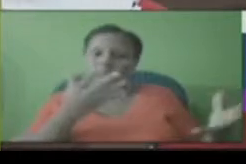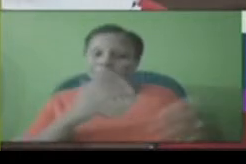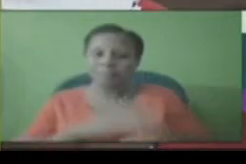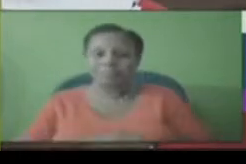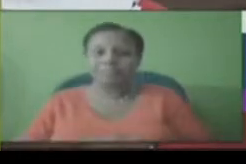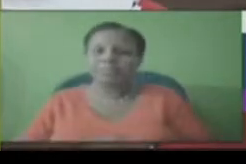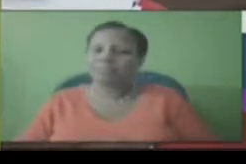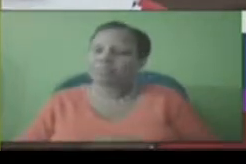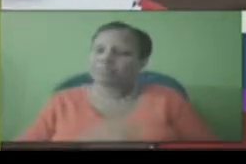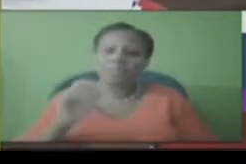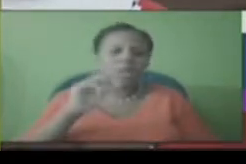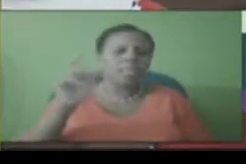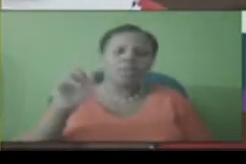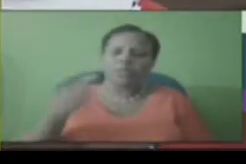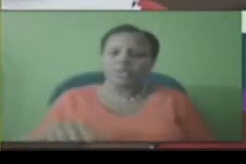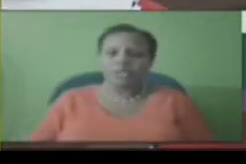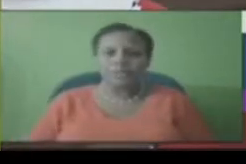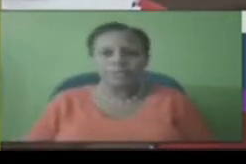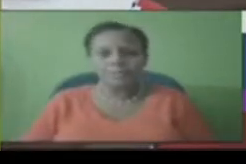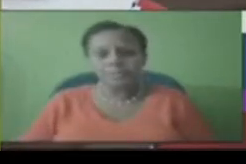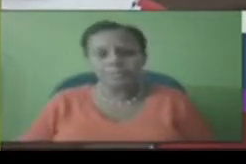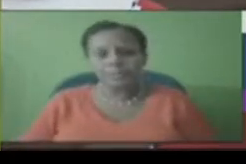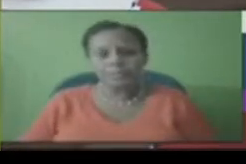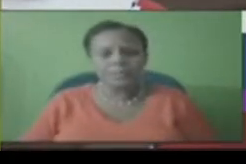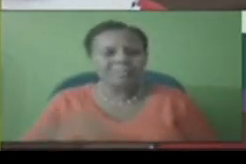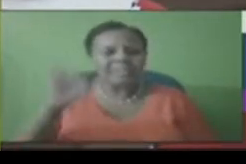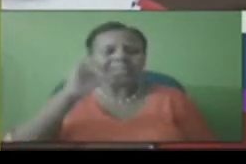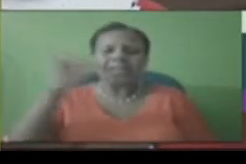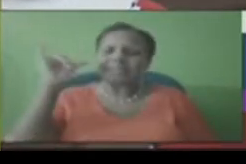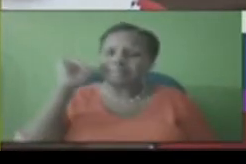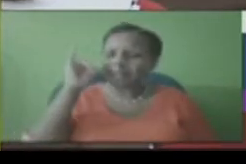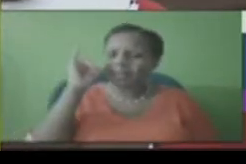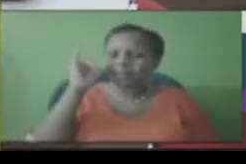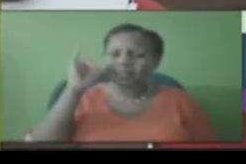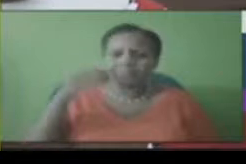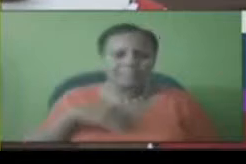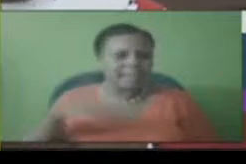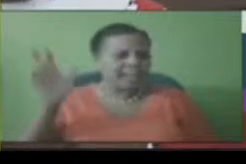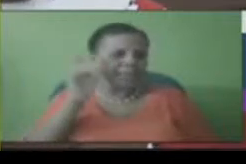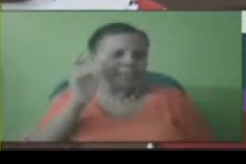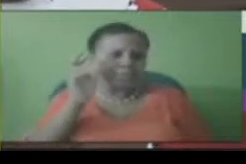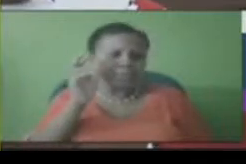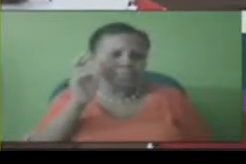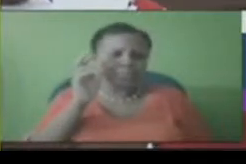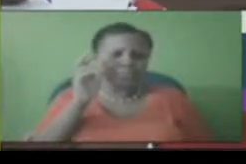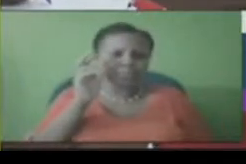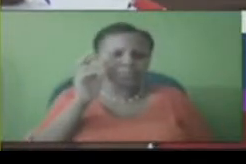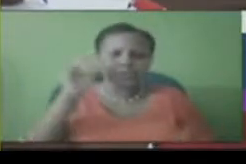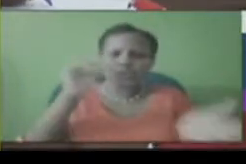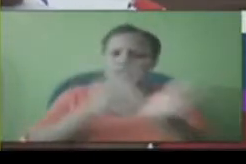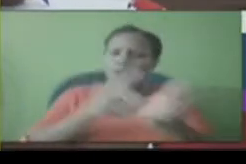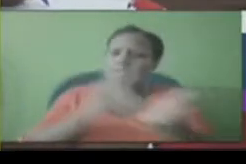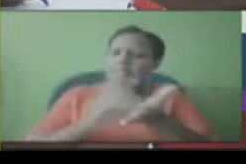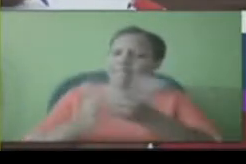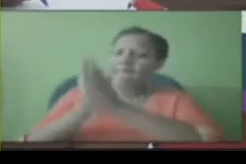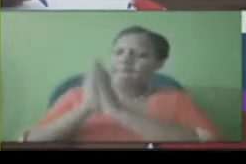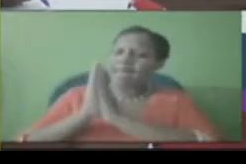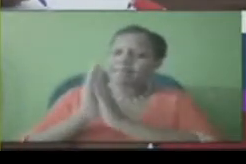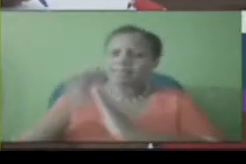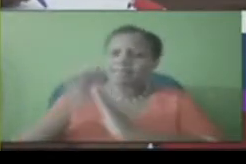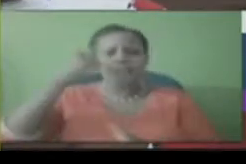yesterday. I was told that doctors have been asking for it to be approved since as way back as last week.